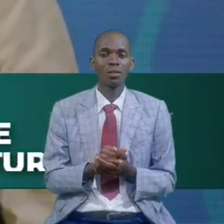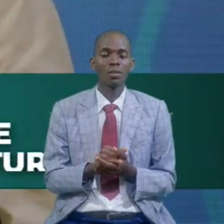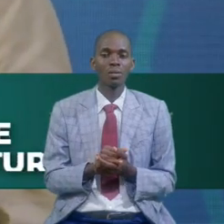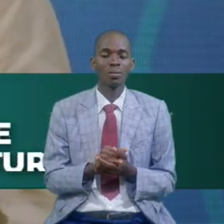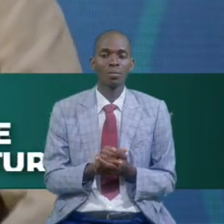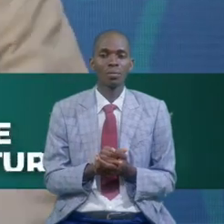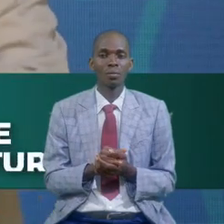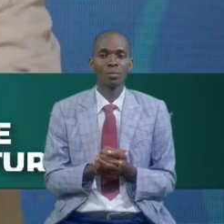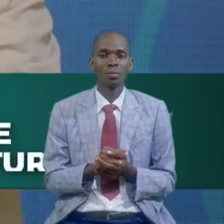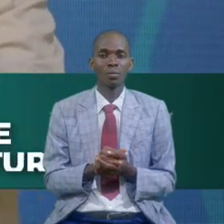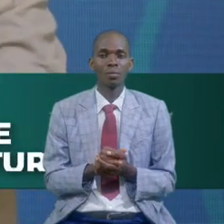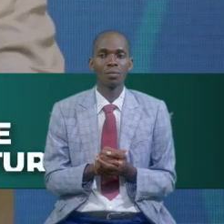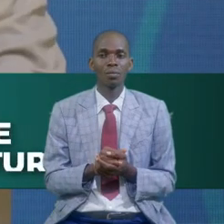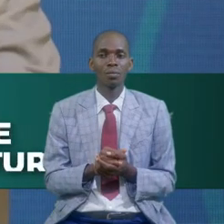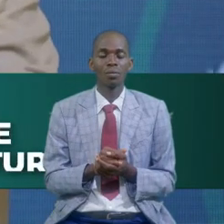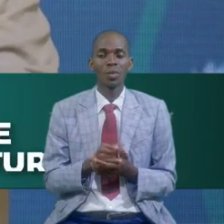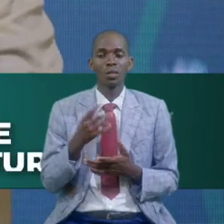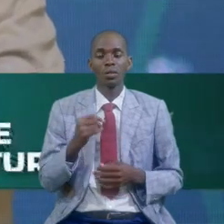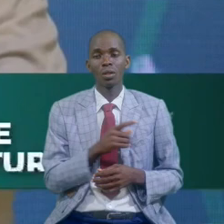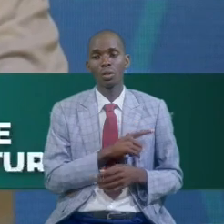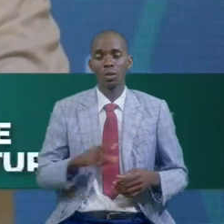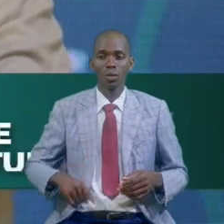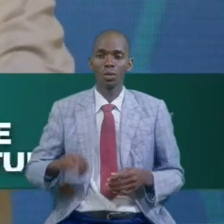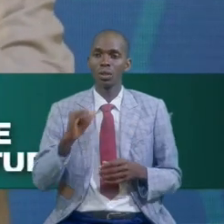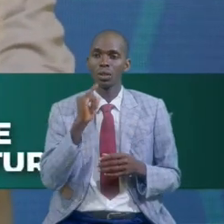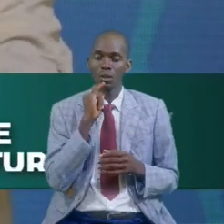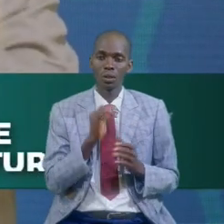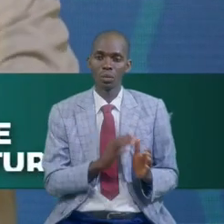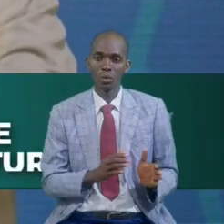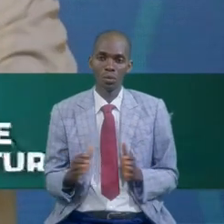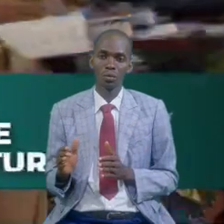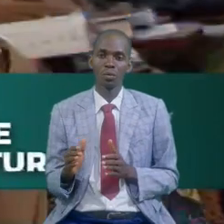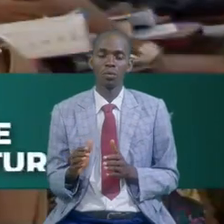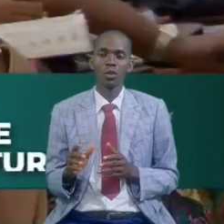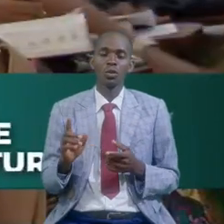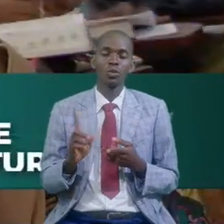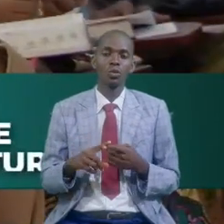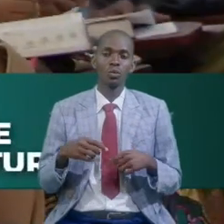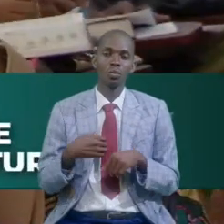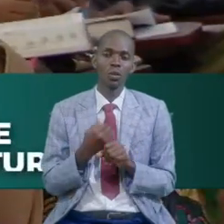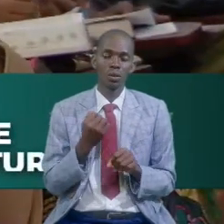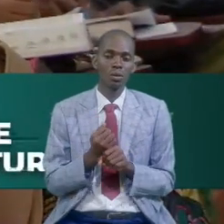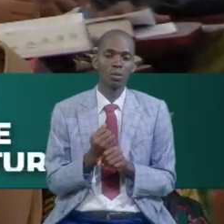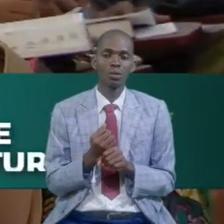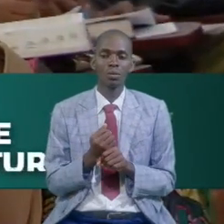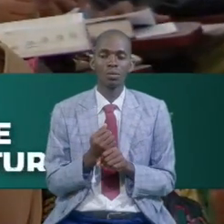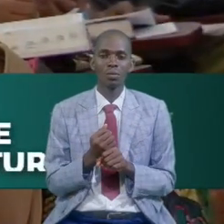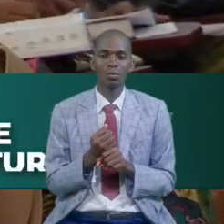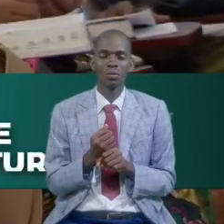had, the Lord is about to make it descend upon